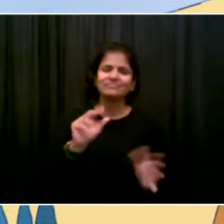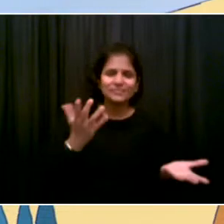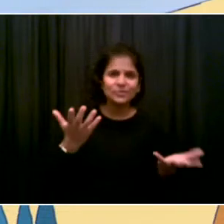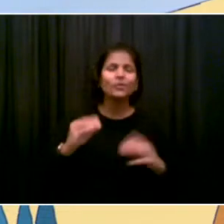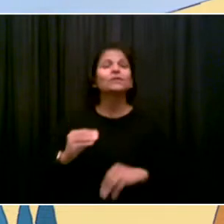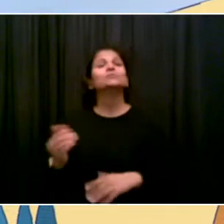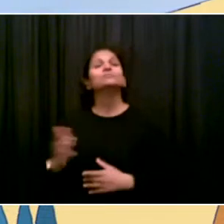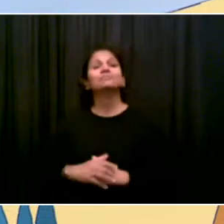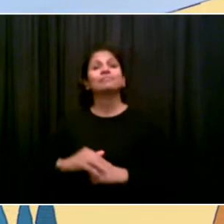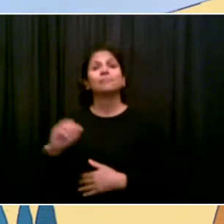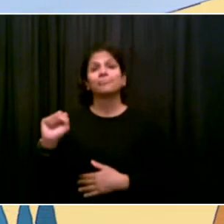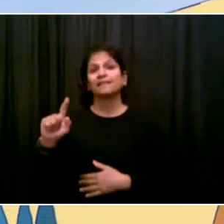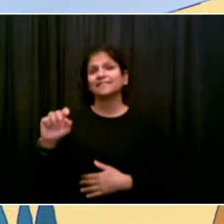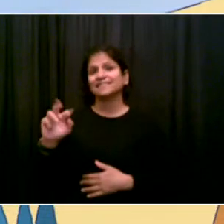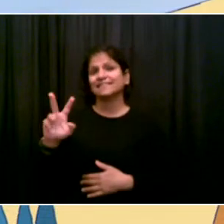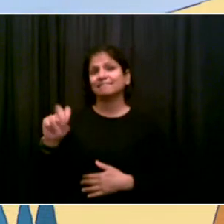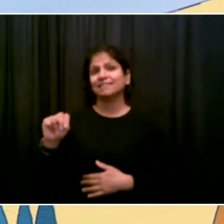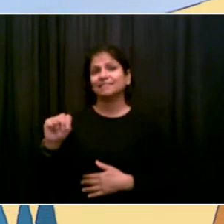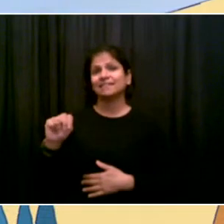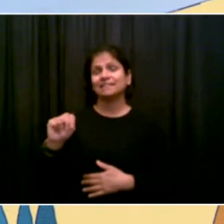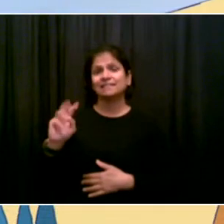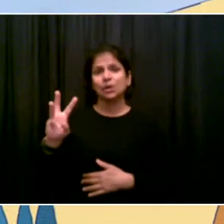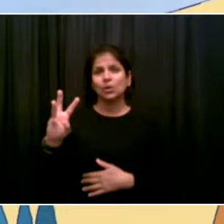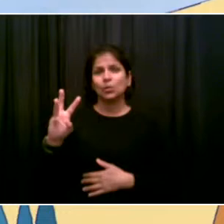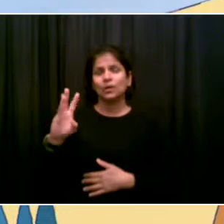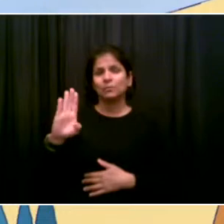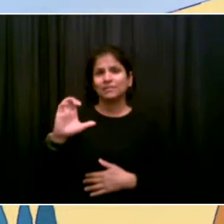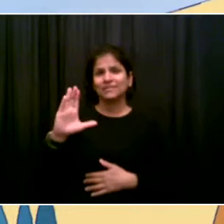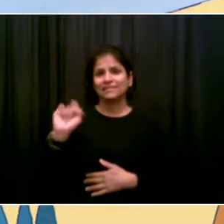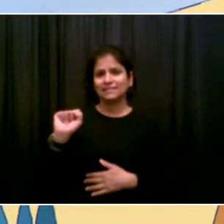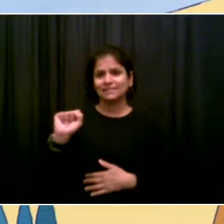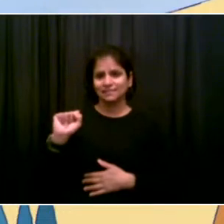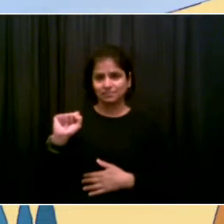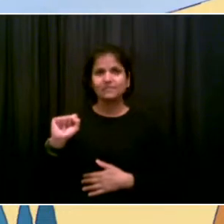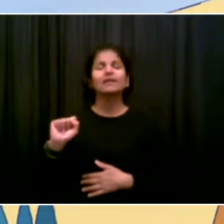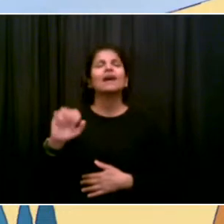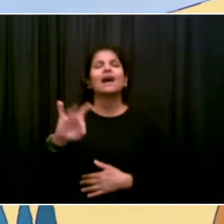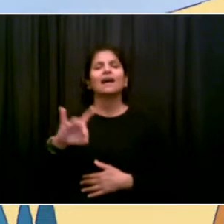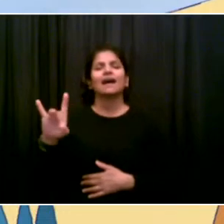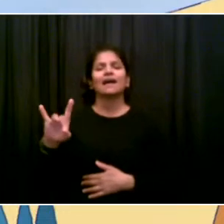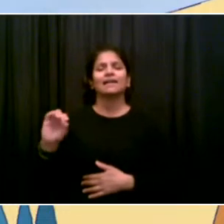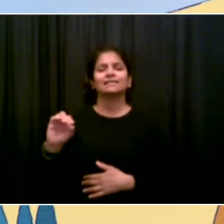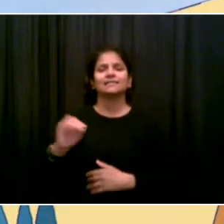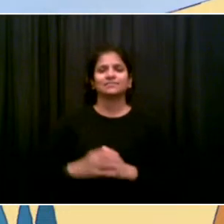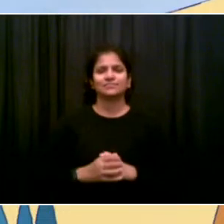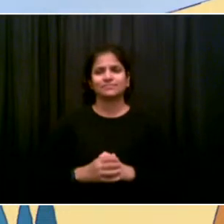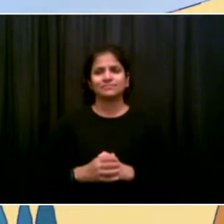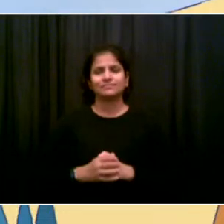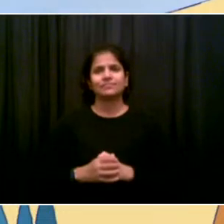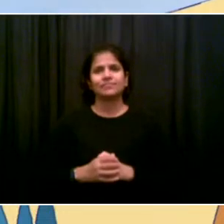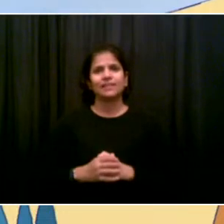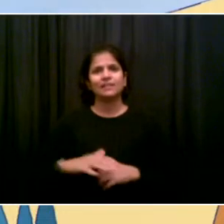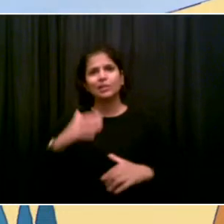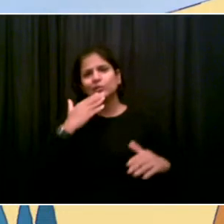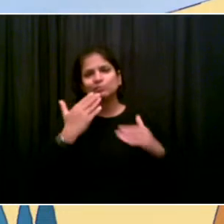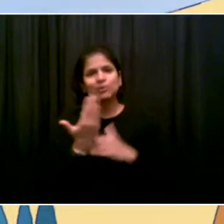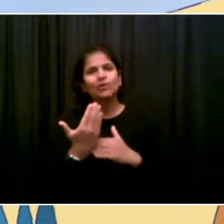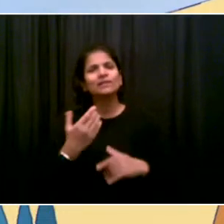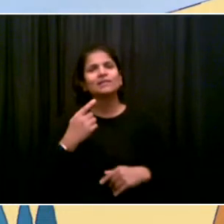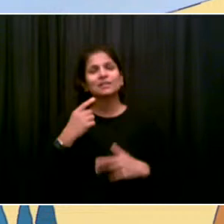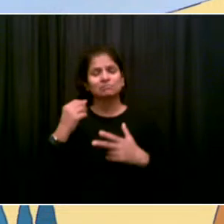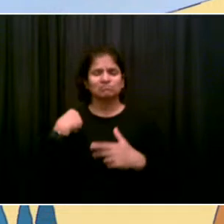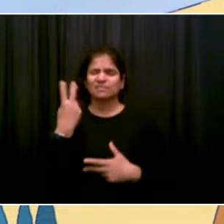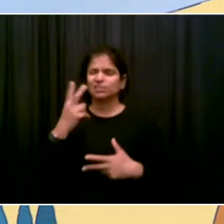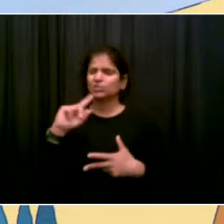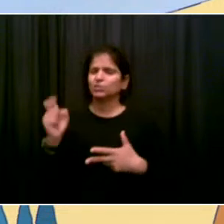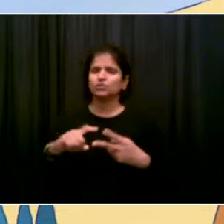Mayor. How are you? Good, Steve. How you been? Doing all right. Another testing question for you. Just wanted to see, I guess Dr. Long could